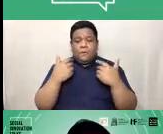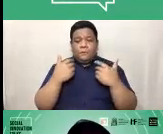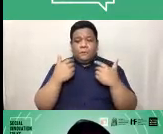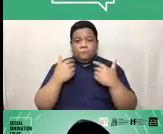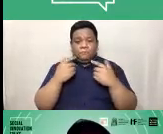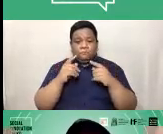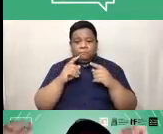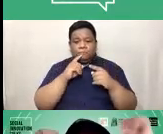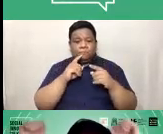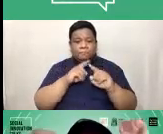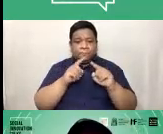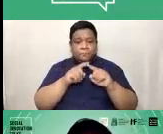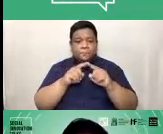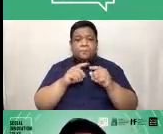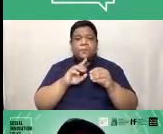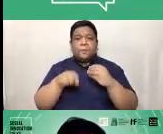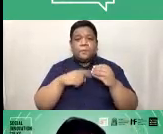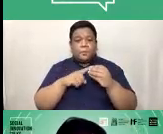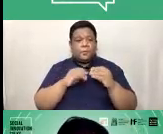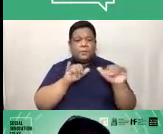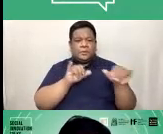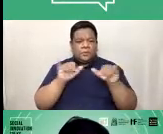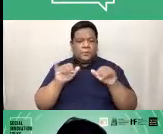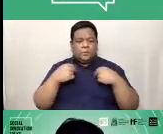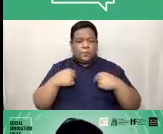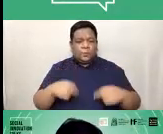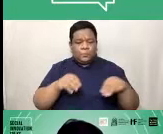bounce a bit. So it's more similar to how humans move.